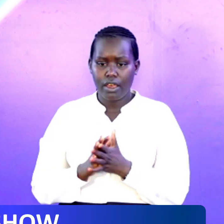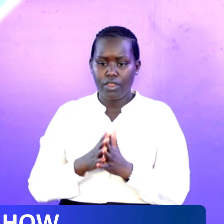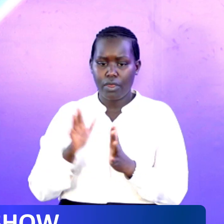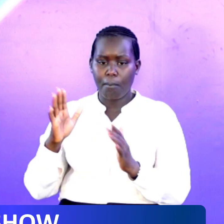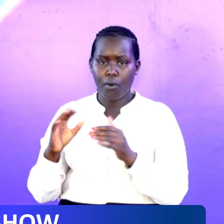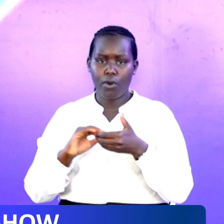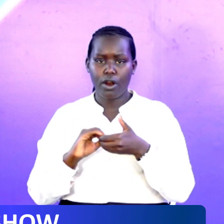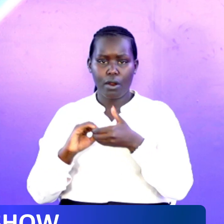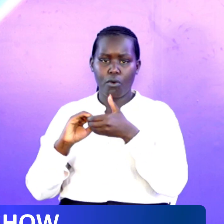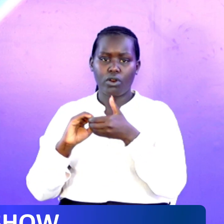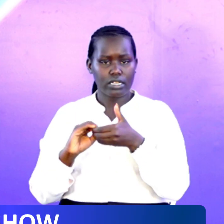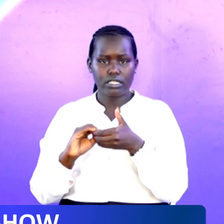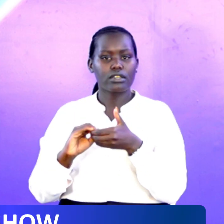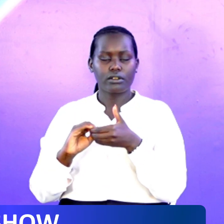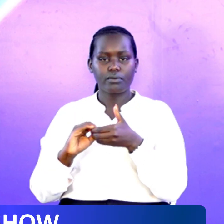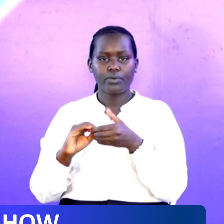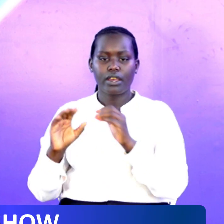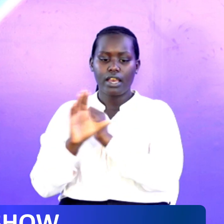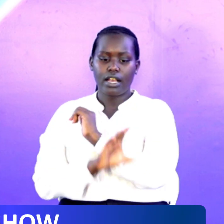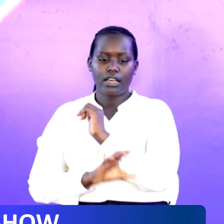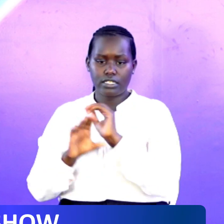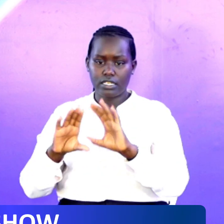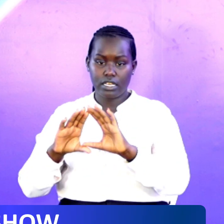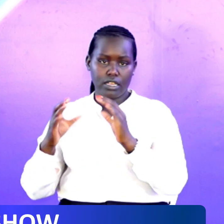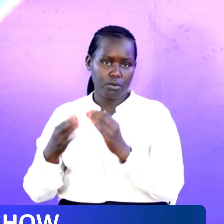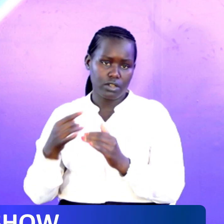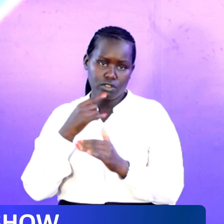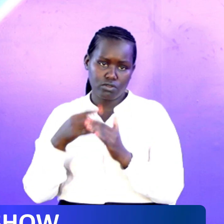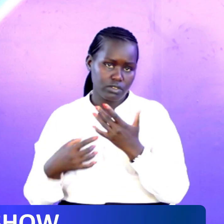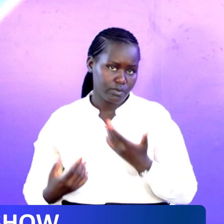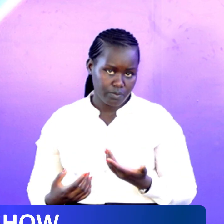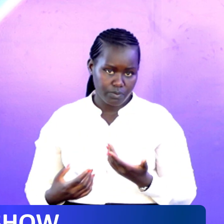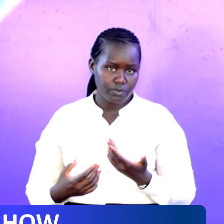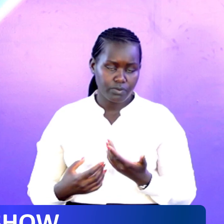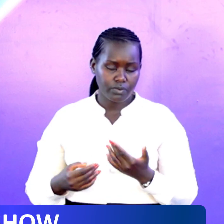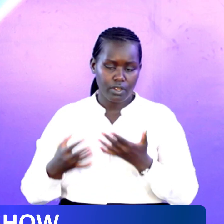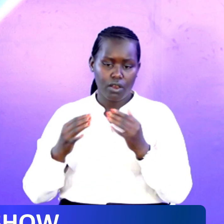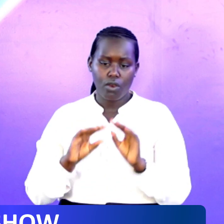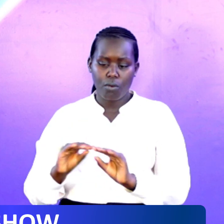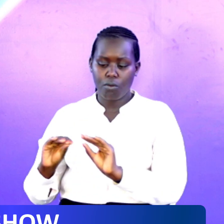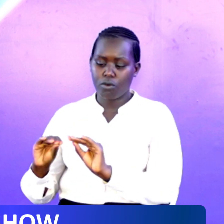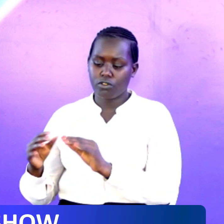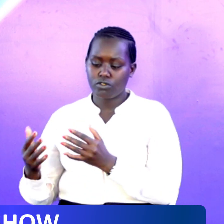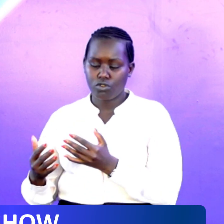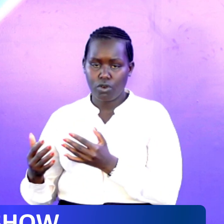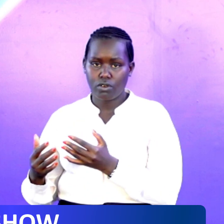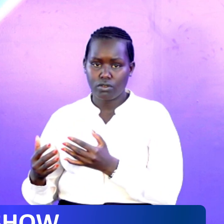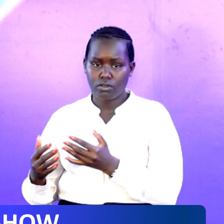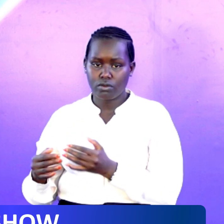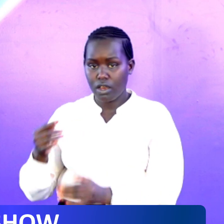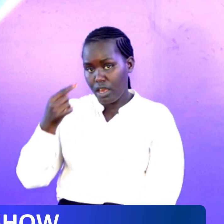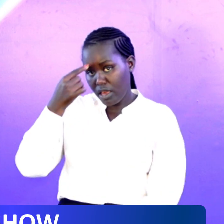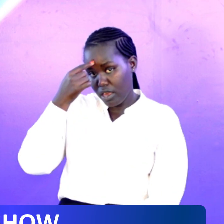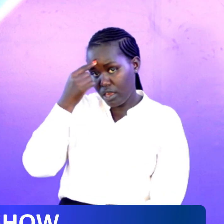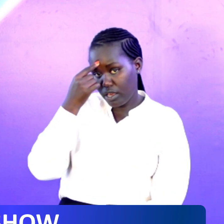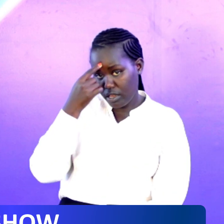world? You will say the Vatican City. No. Let's go to Ethiopia, to India.